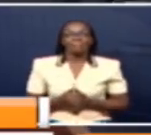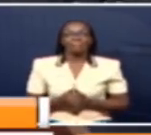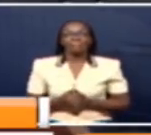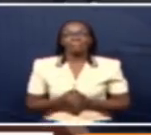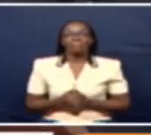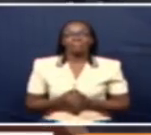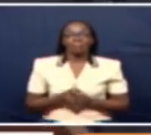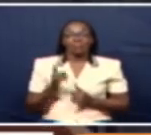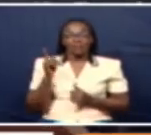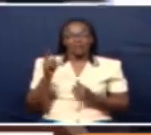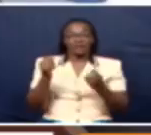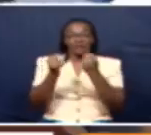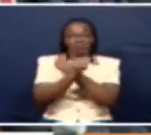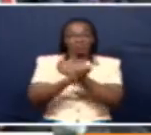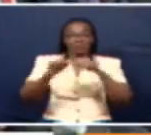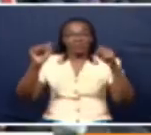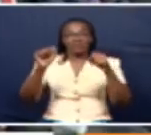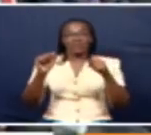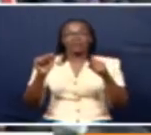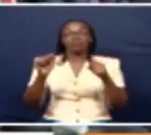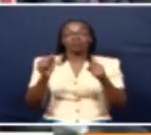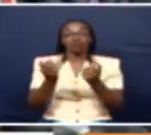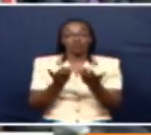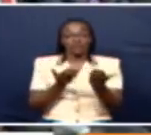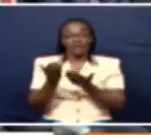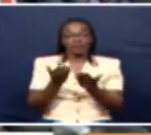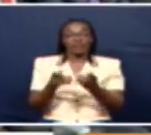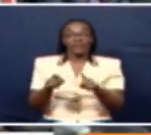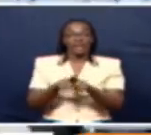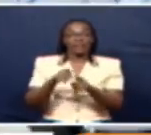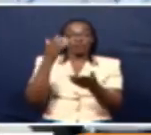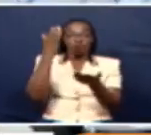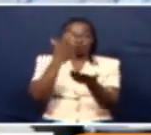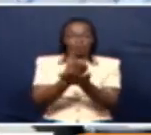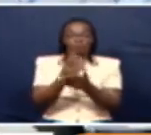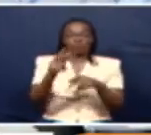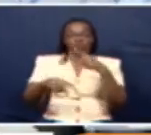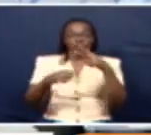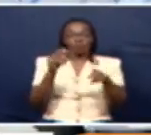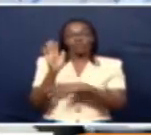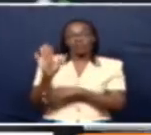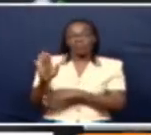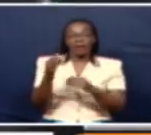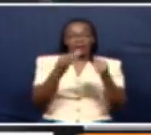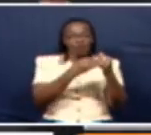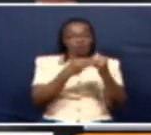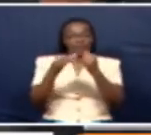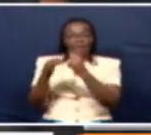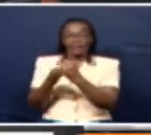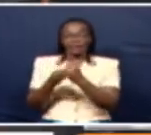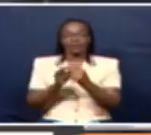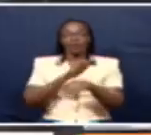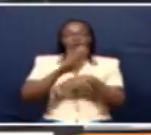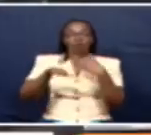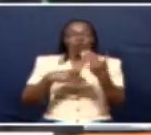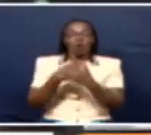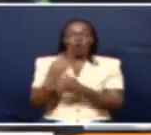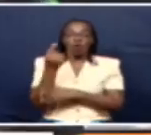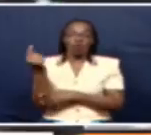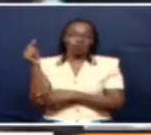This, the president opines, is serving as a revalidation of his victory on August 8th. All those who turned